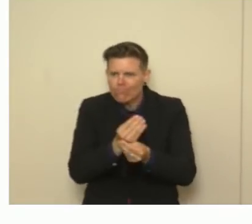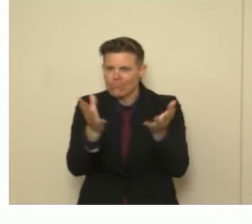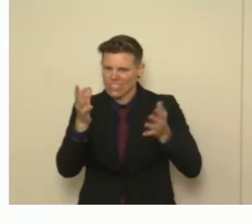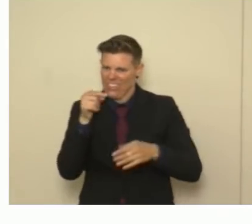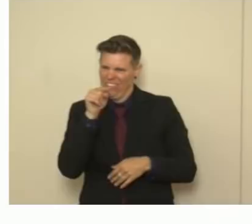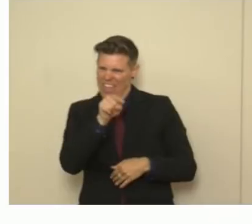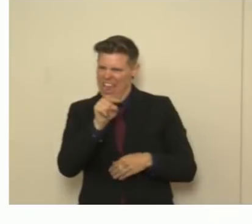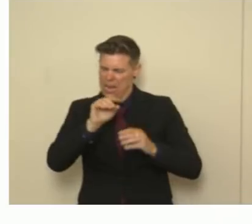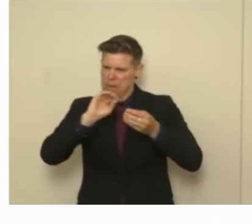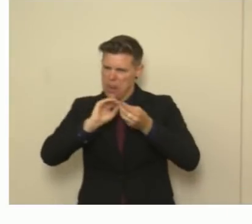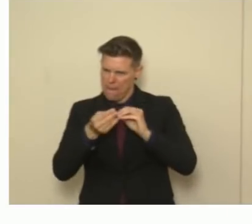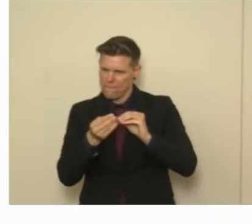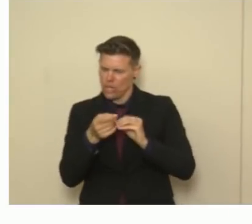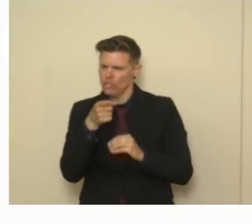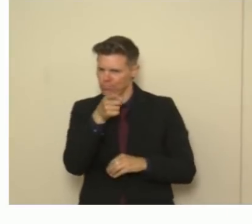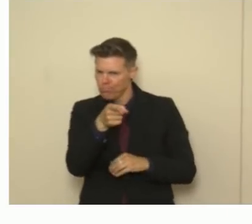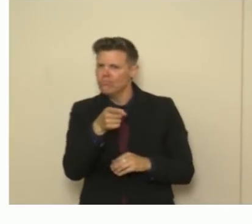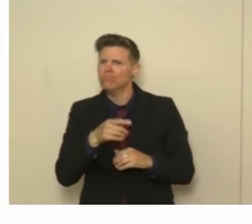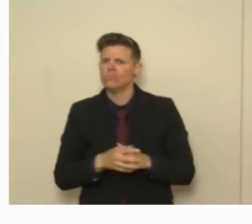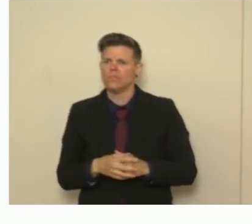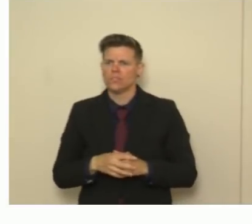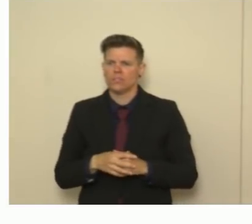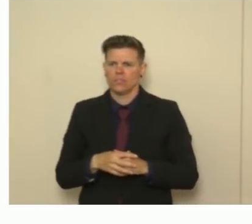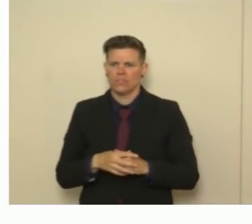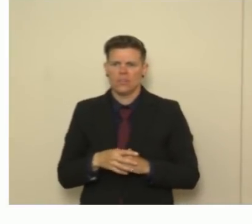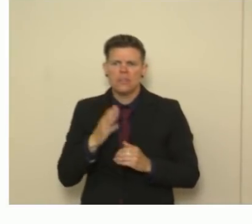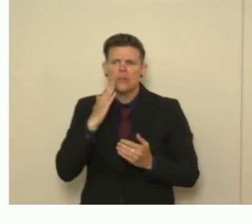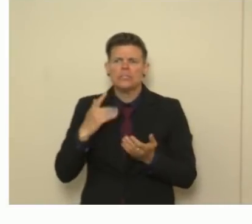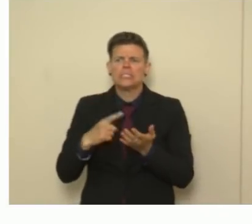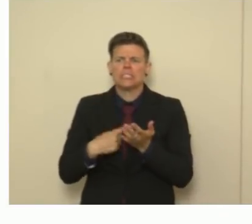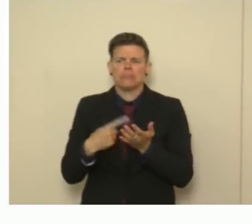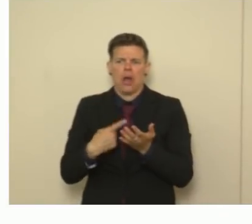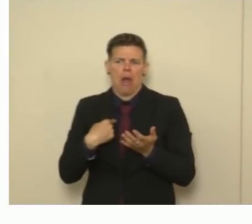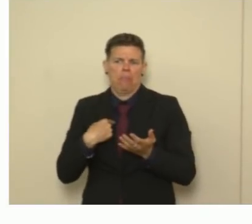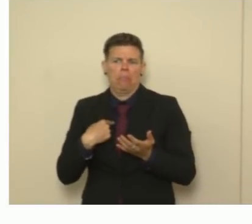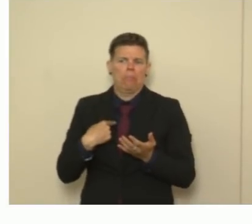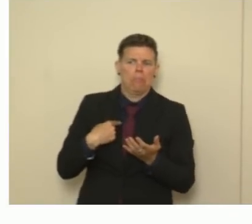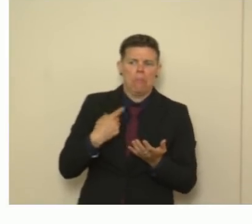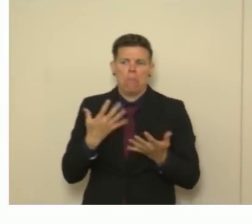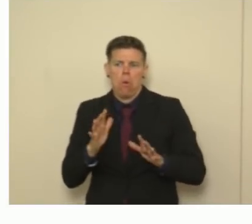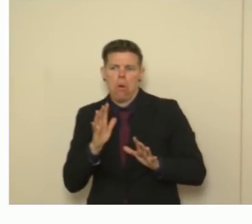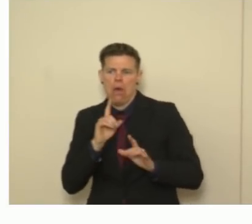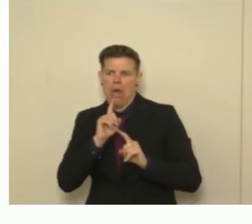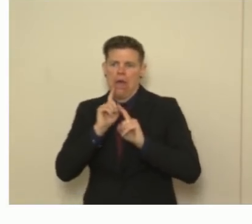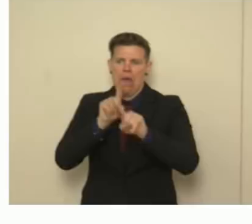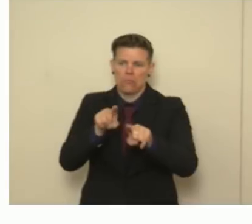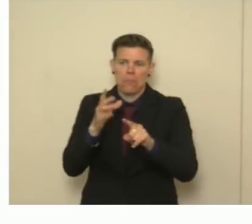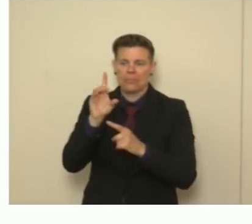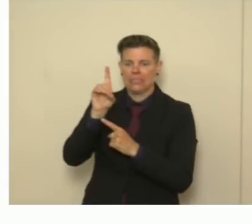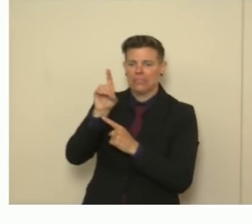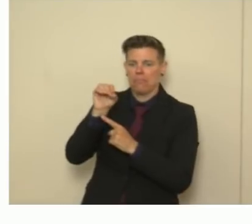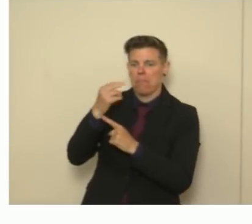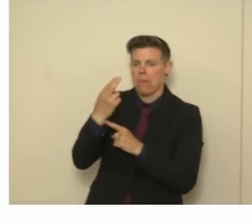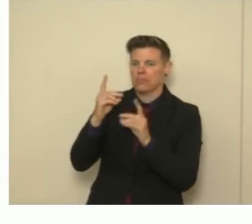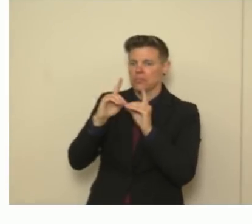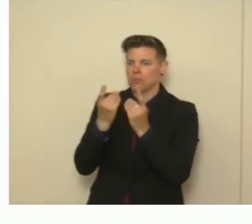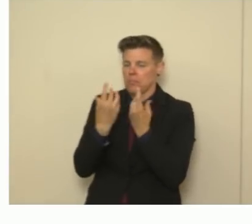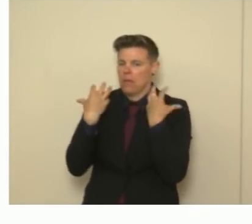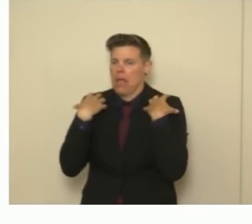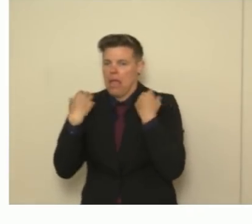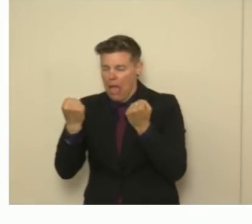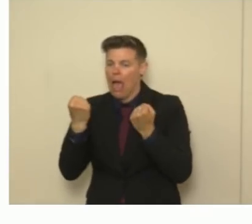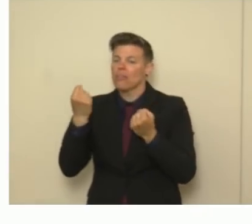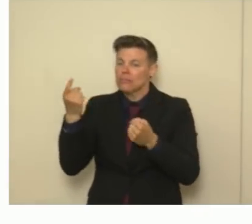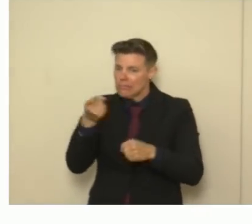phone, I know sometimes we don't like to answer those, but it could be the Department of Health calling you, and to warn you that you've been exposed